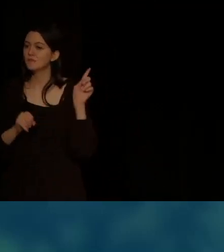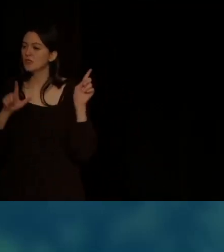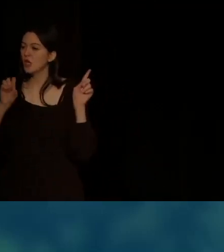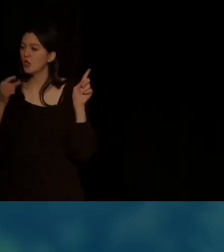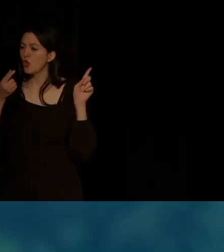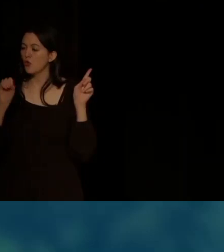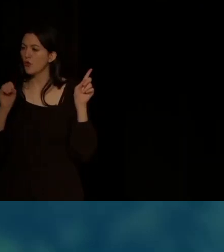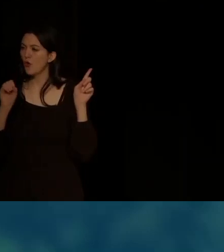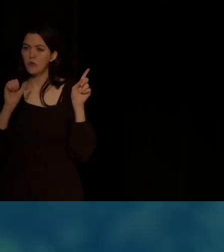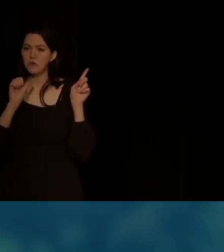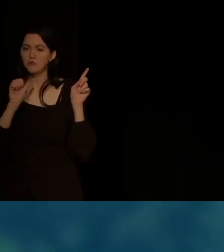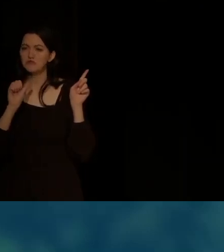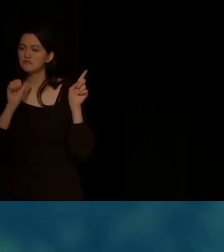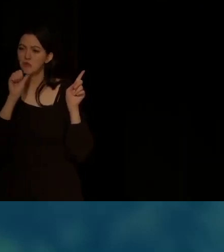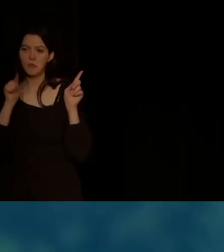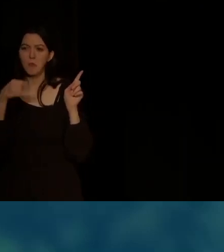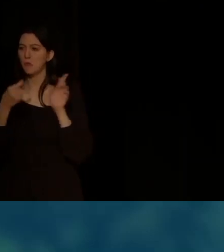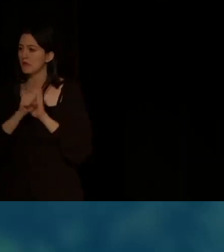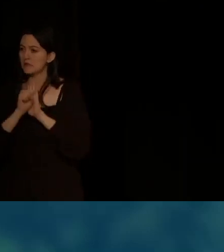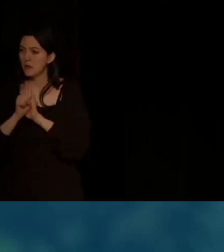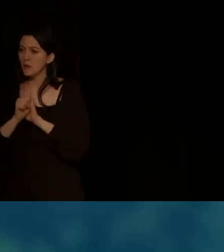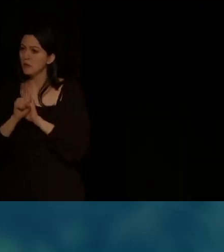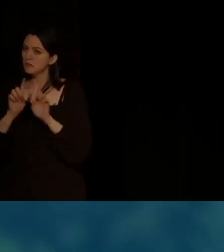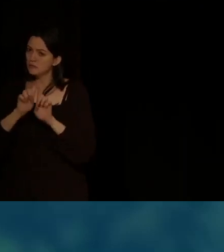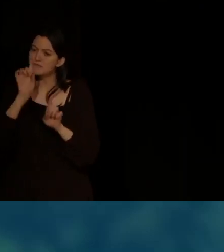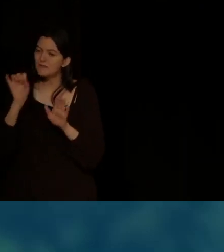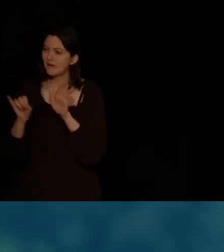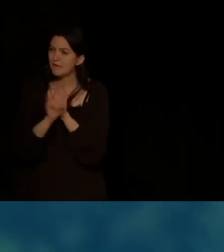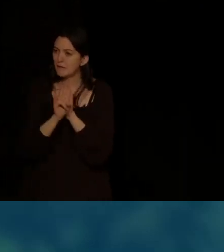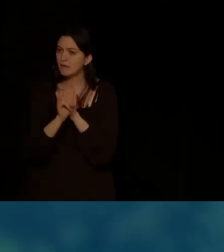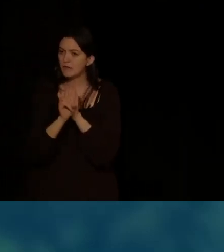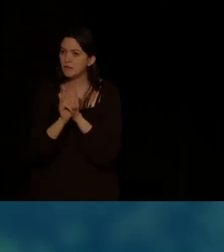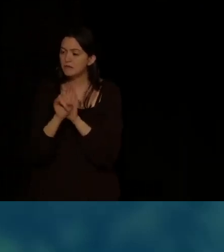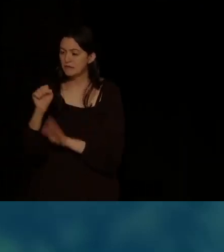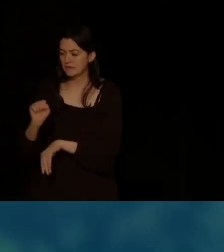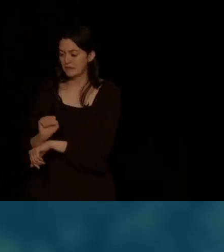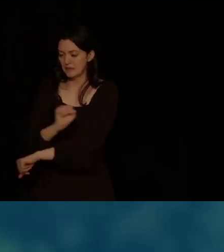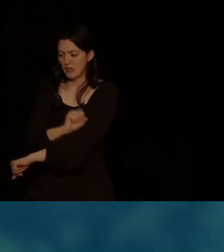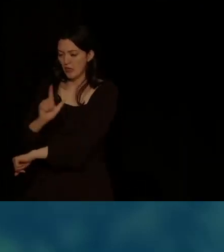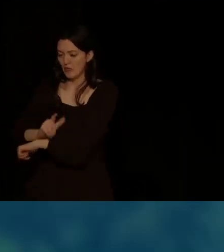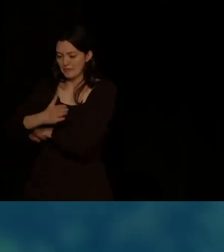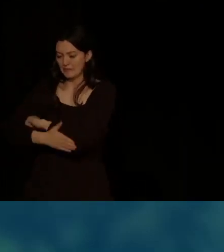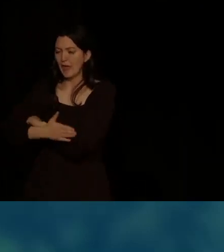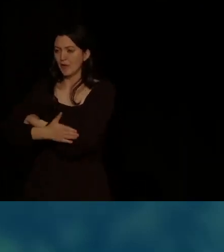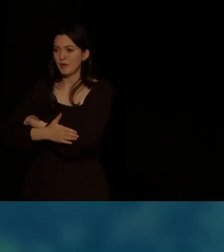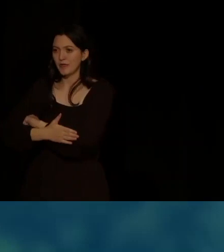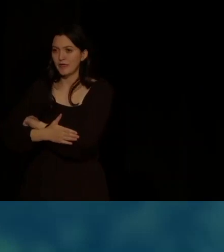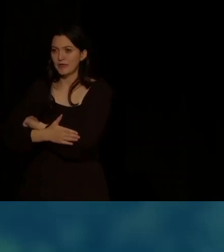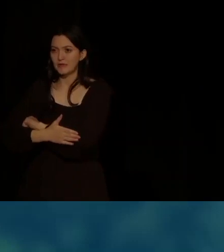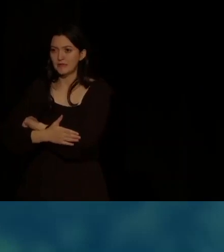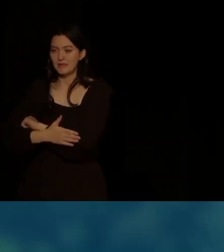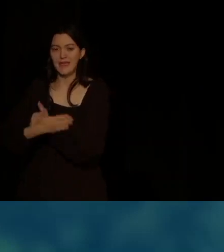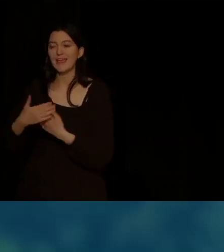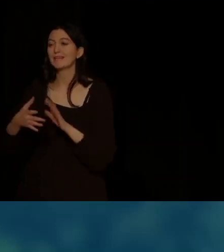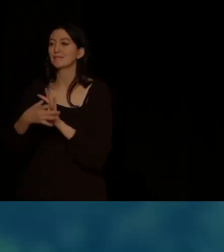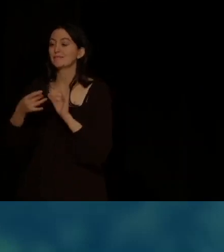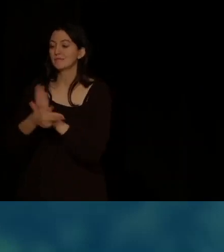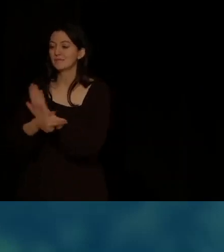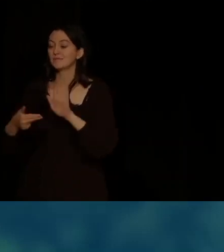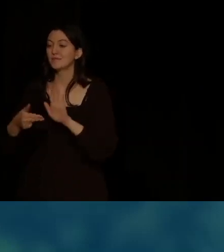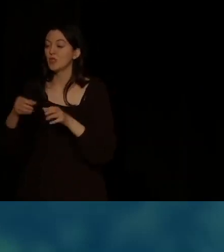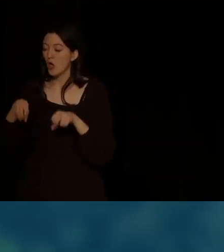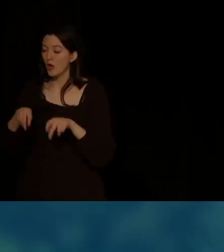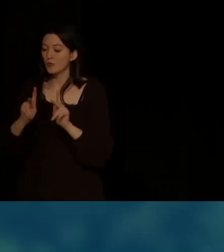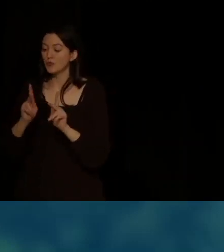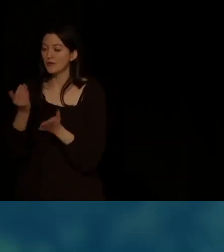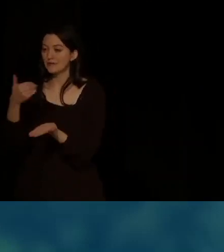than a symbol, it's an identity. It's St. Louis County, and our brand tagline is